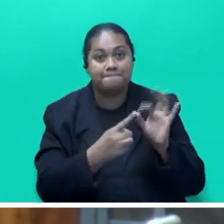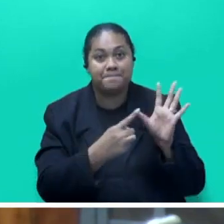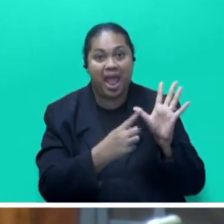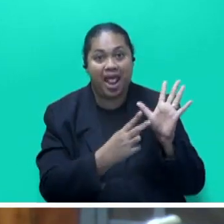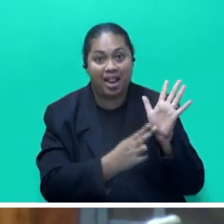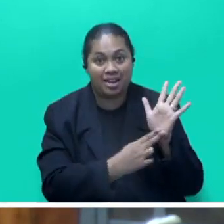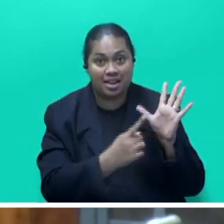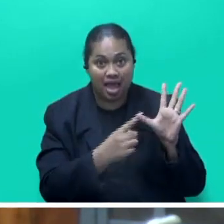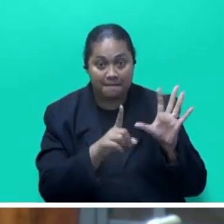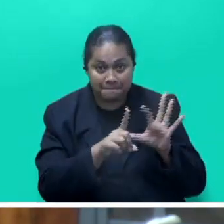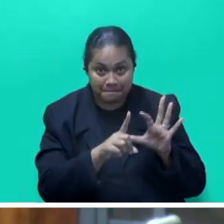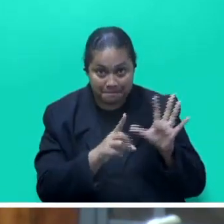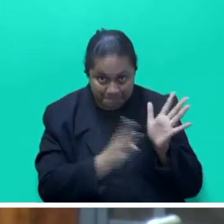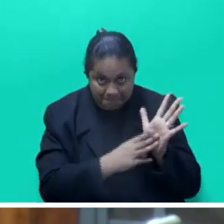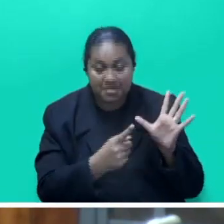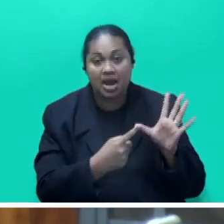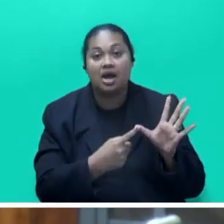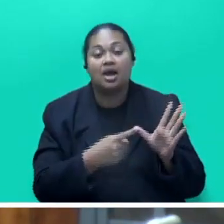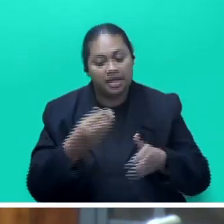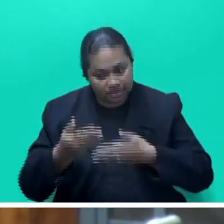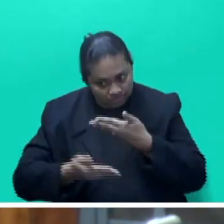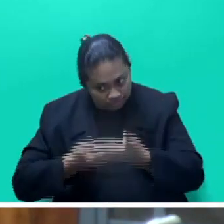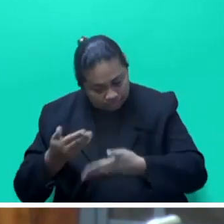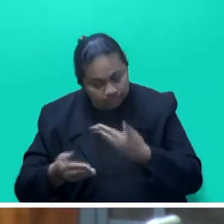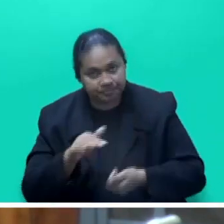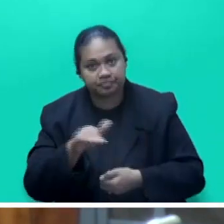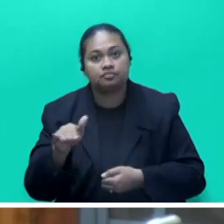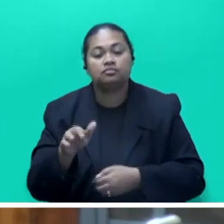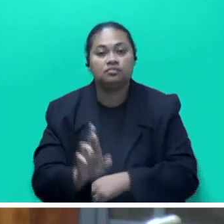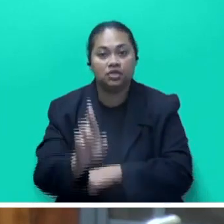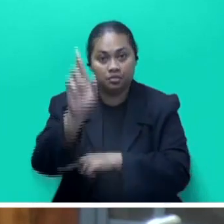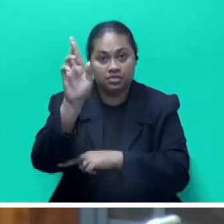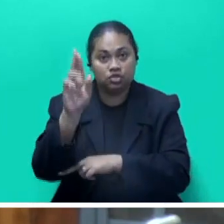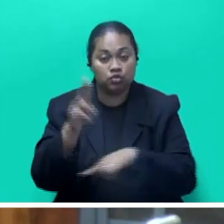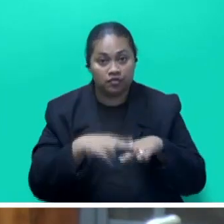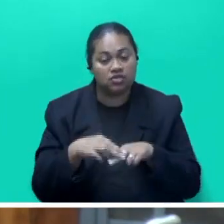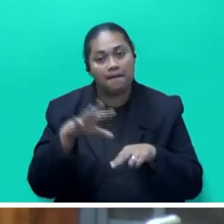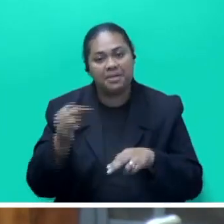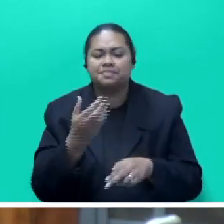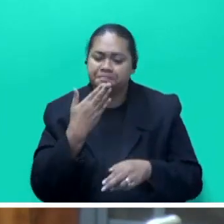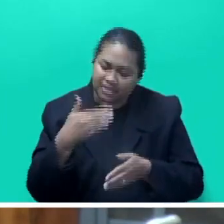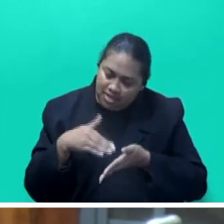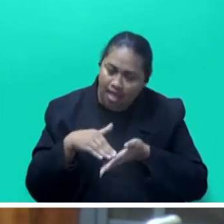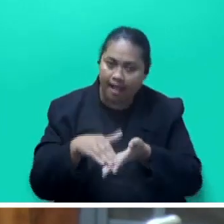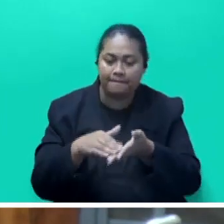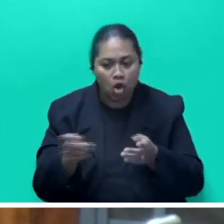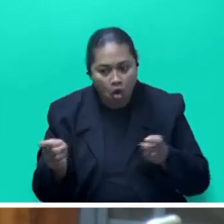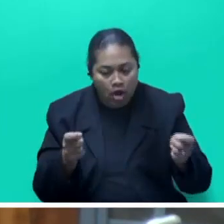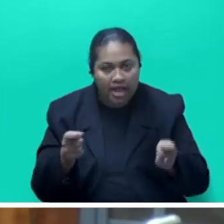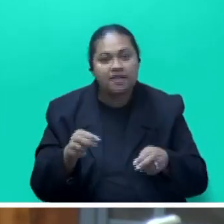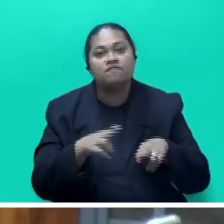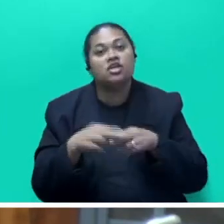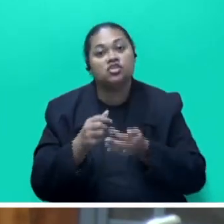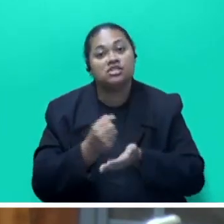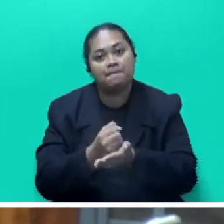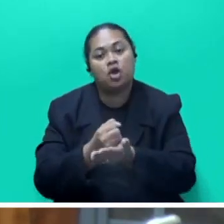communicated his advice to the Ministry of Foreign Affairs through the permanent representative of Fiji to reach out to key stakeholders to coordinate Fiji's support to